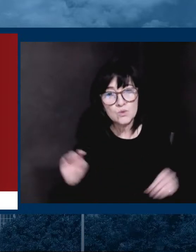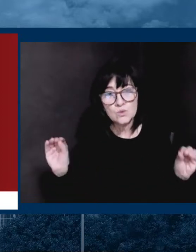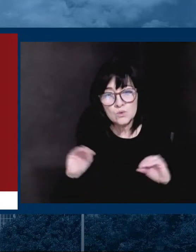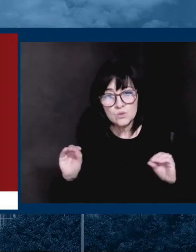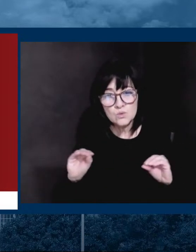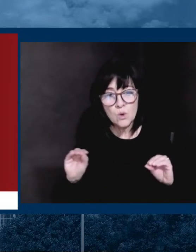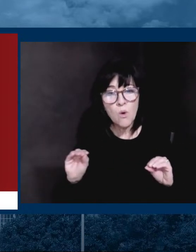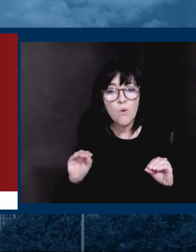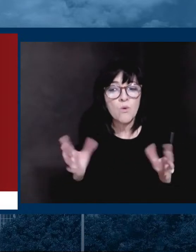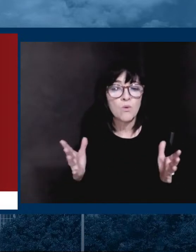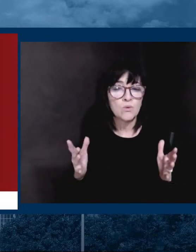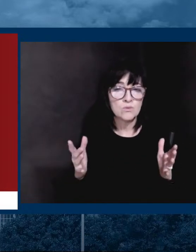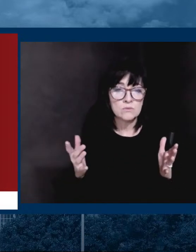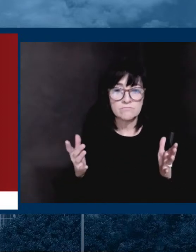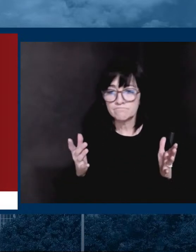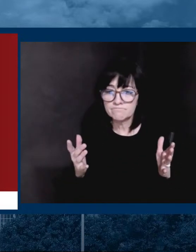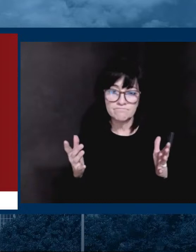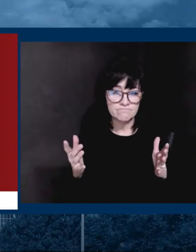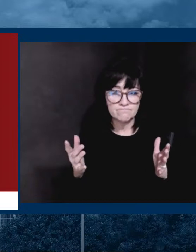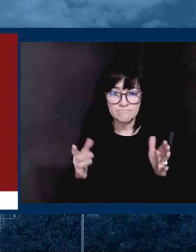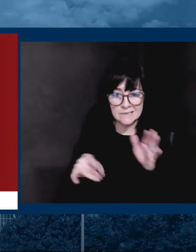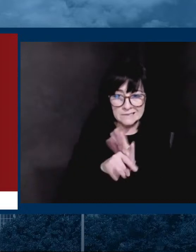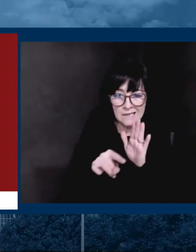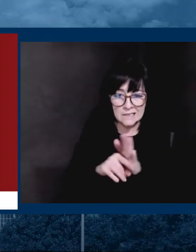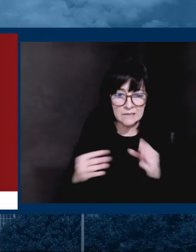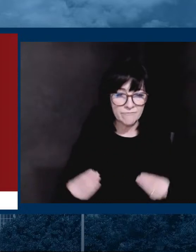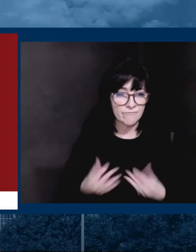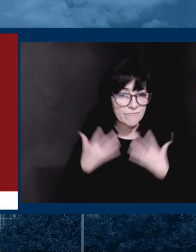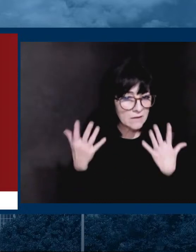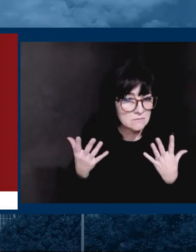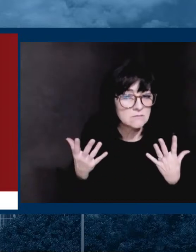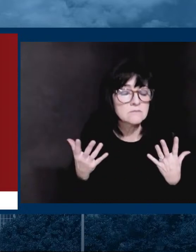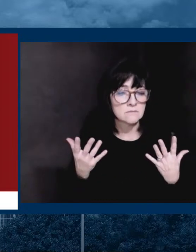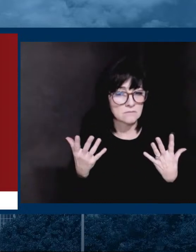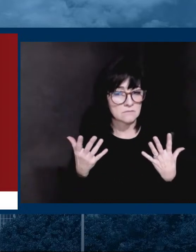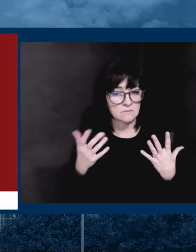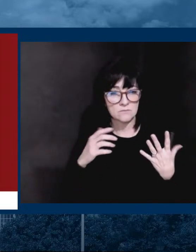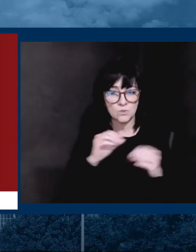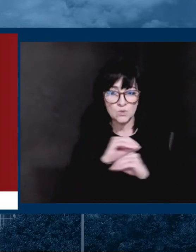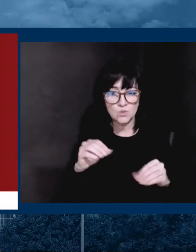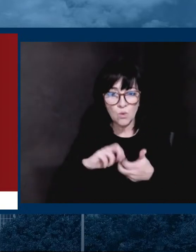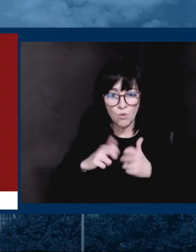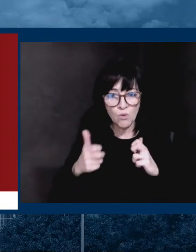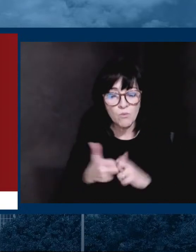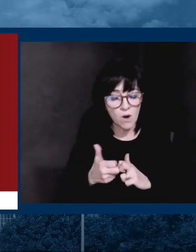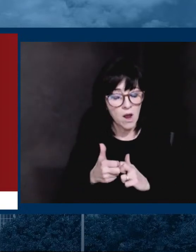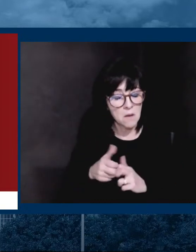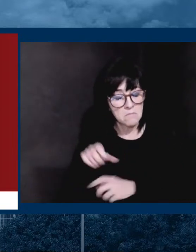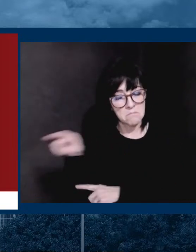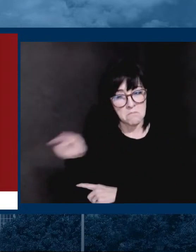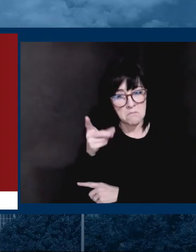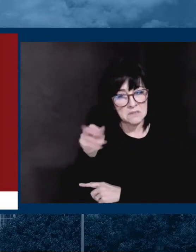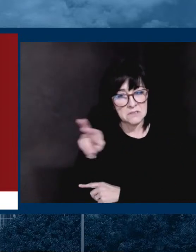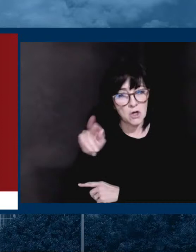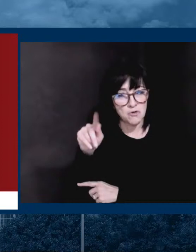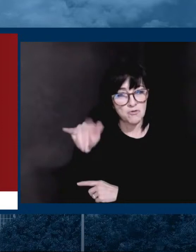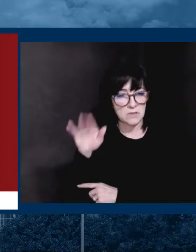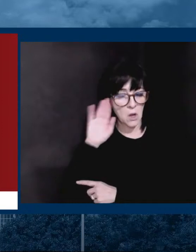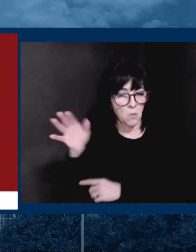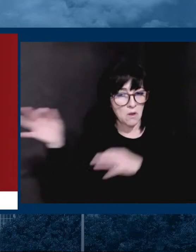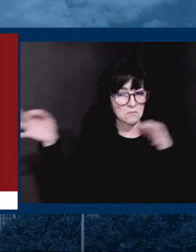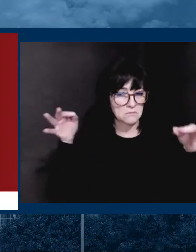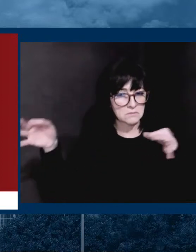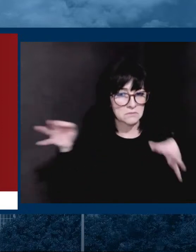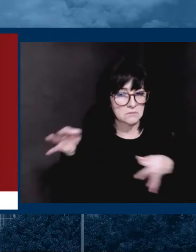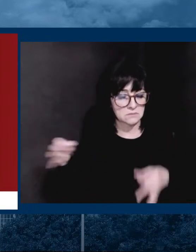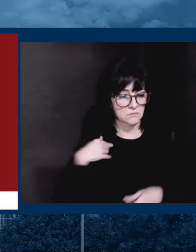negative immediate negative effects. Dr. Rattay, the expert's going to talk more about that, and we appreciate the work that